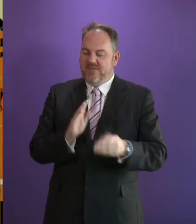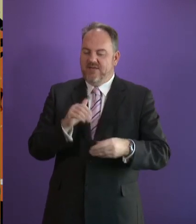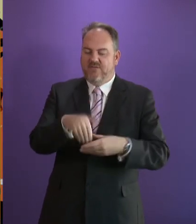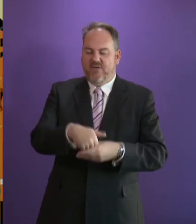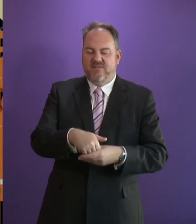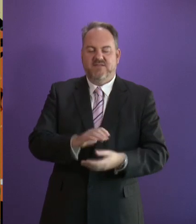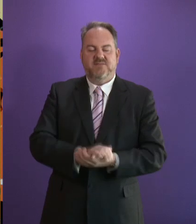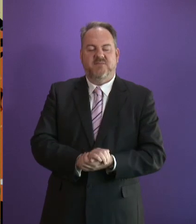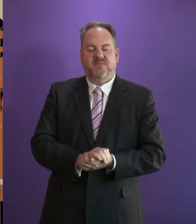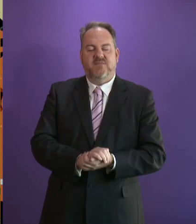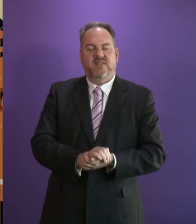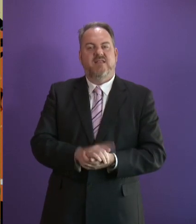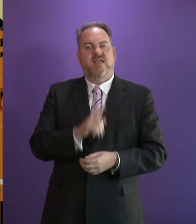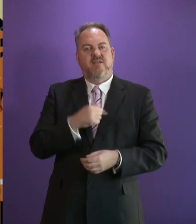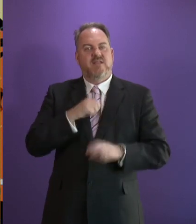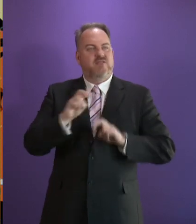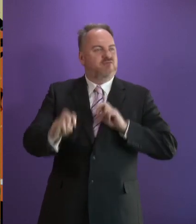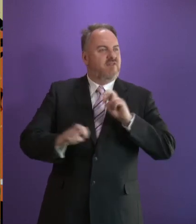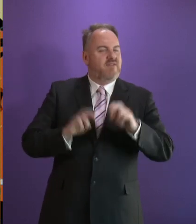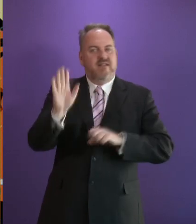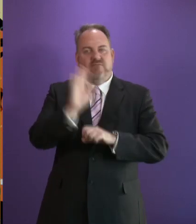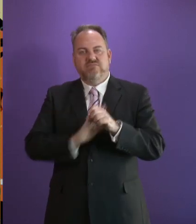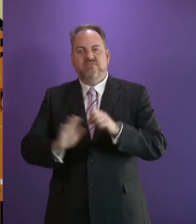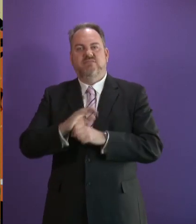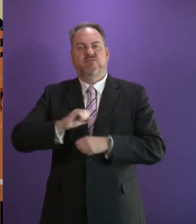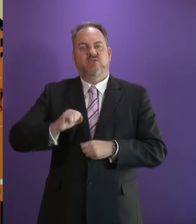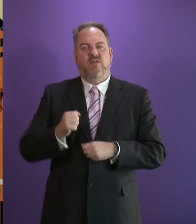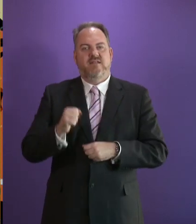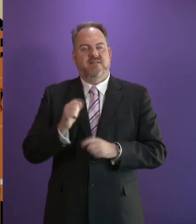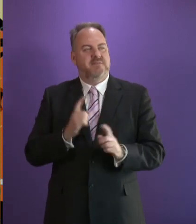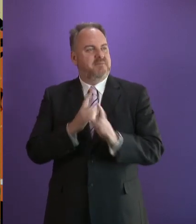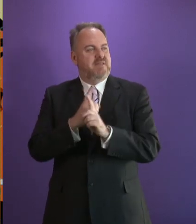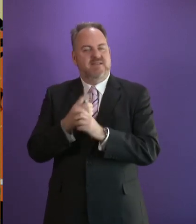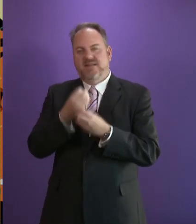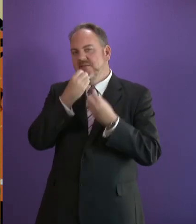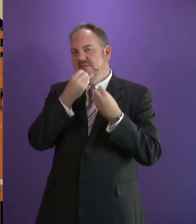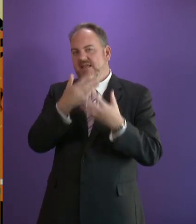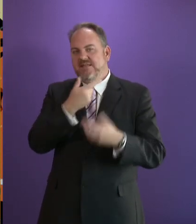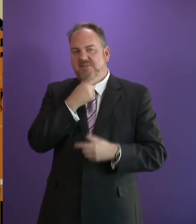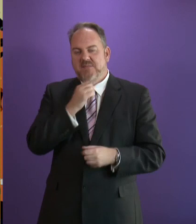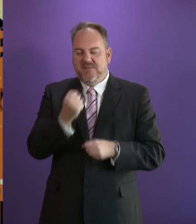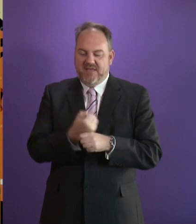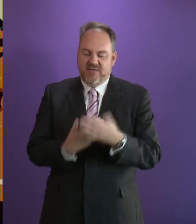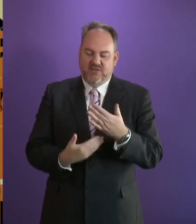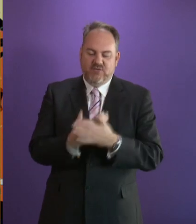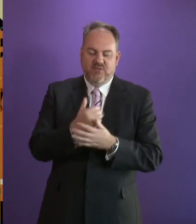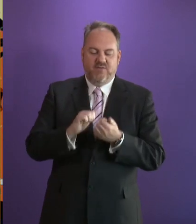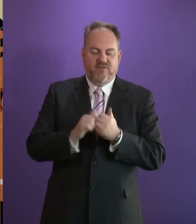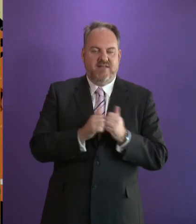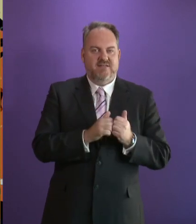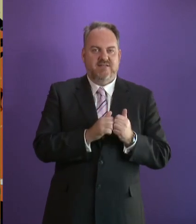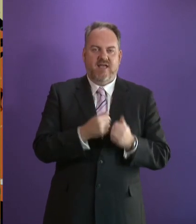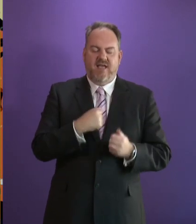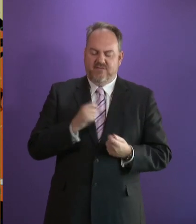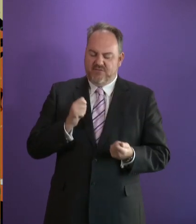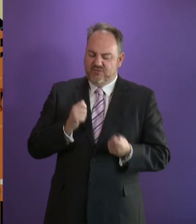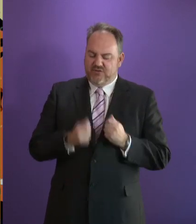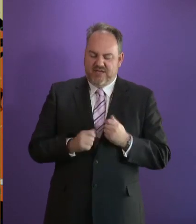the UK Youth Parliament last year, to travelling across the country for meetings, to making some amazing friends, I've pushed myself more than I ever have before and developed a lot as a